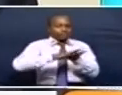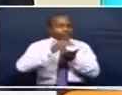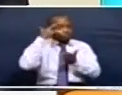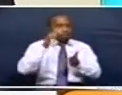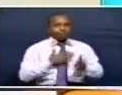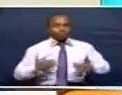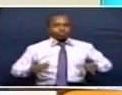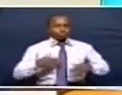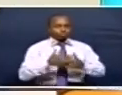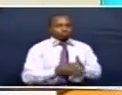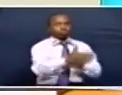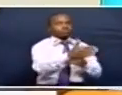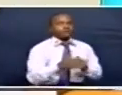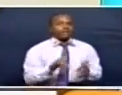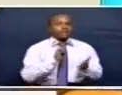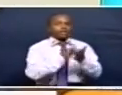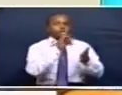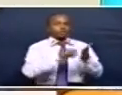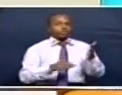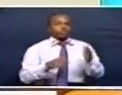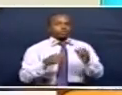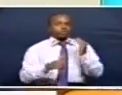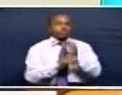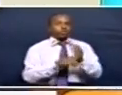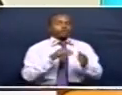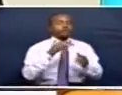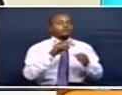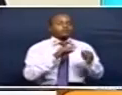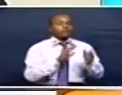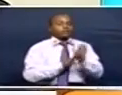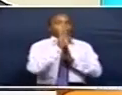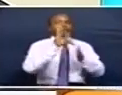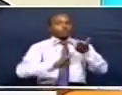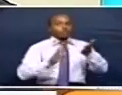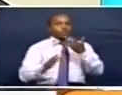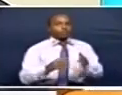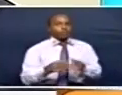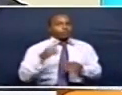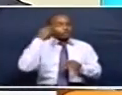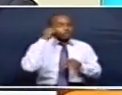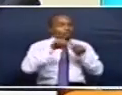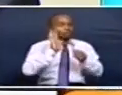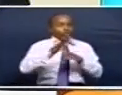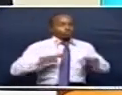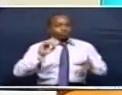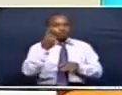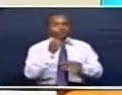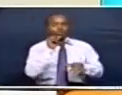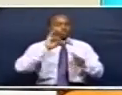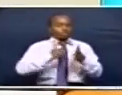able to go forward. That is what we call Maendeleo Chap Chap, where you think about your people first, not just about acquisition of